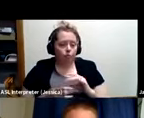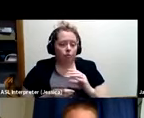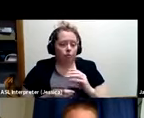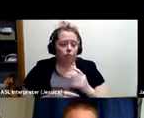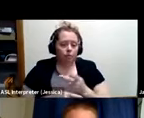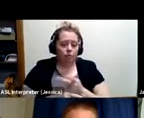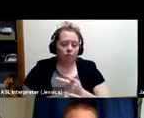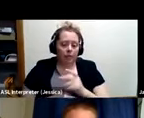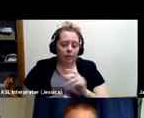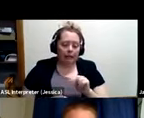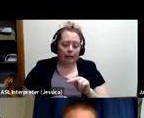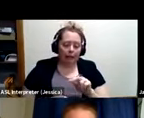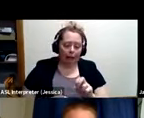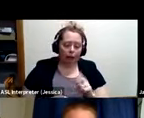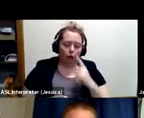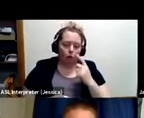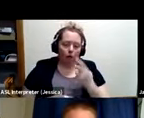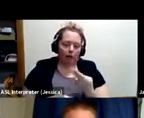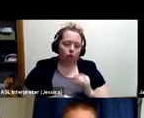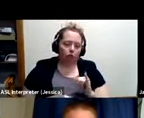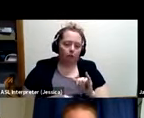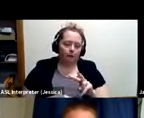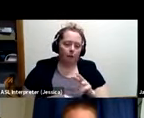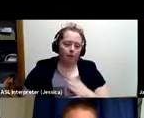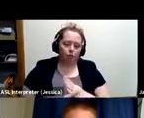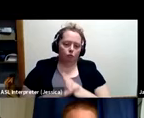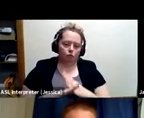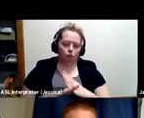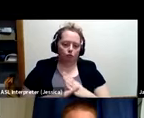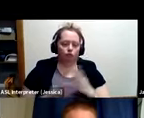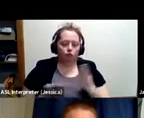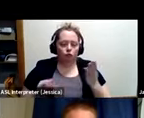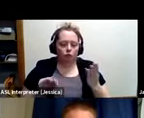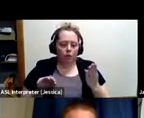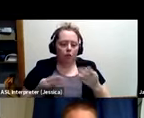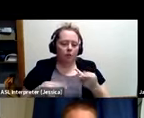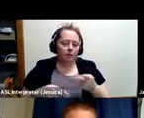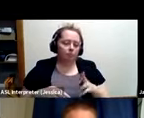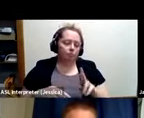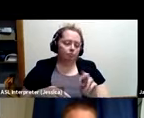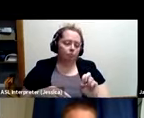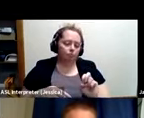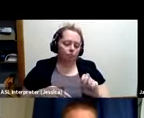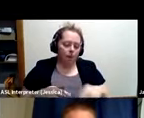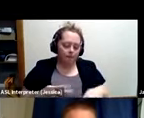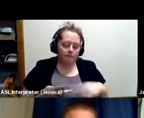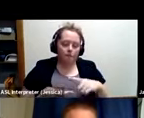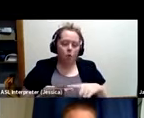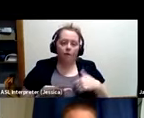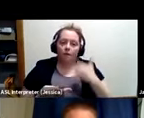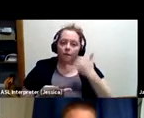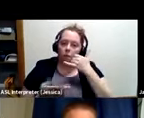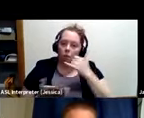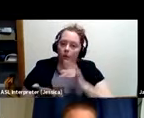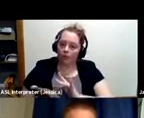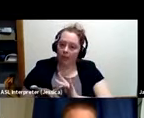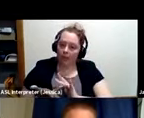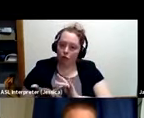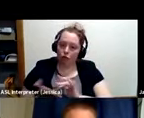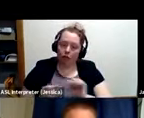prevention and HIV treatment services. Same with PrEP. We have telemedicine, so someone can go to our location, meet with a